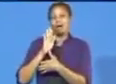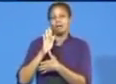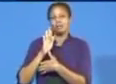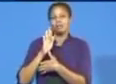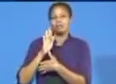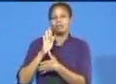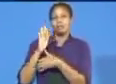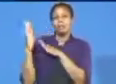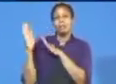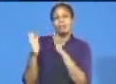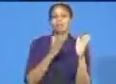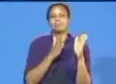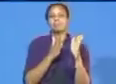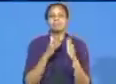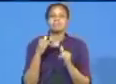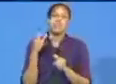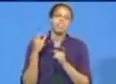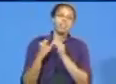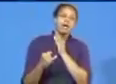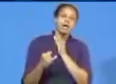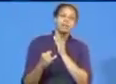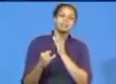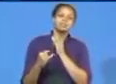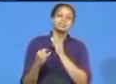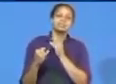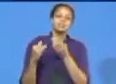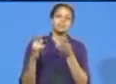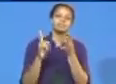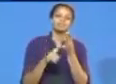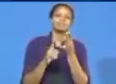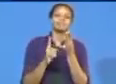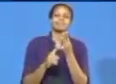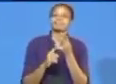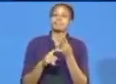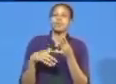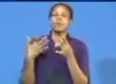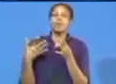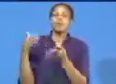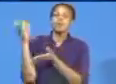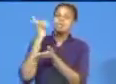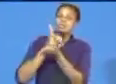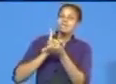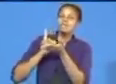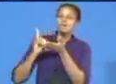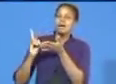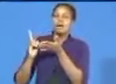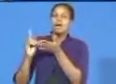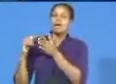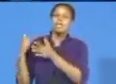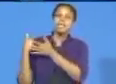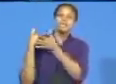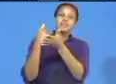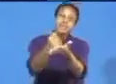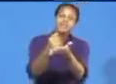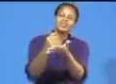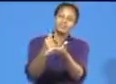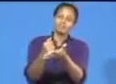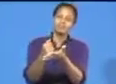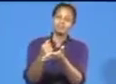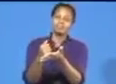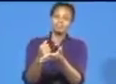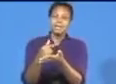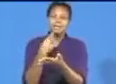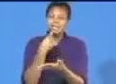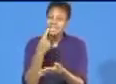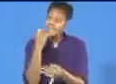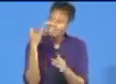last and final piece is divine intervention. I said